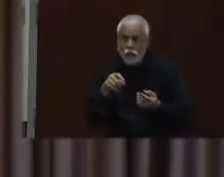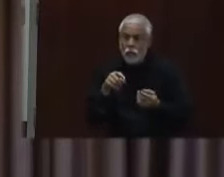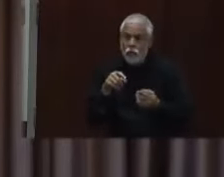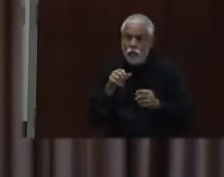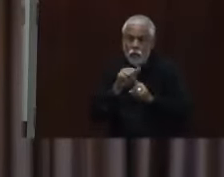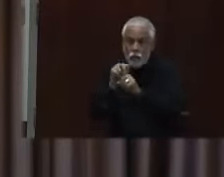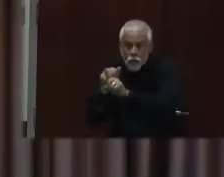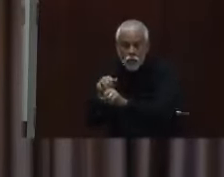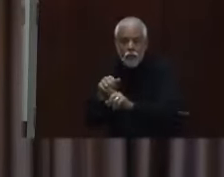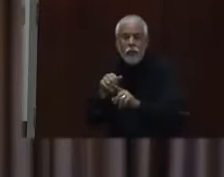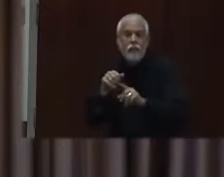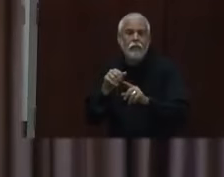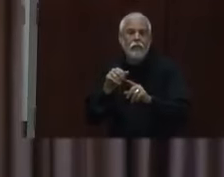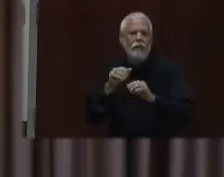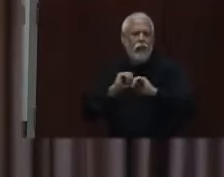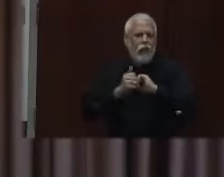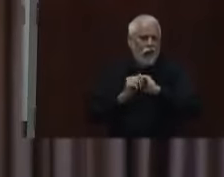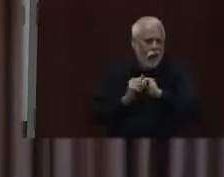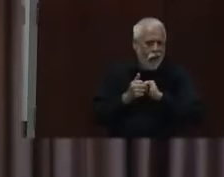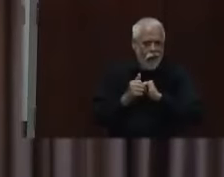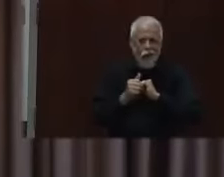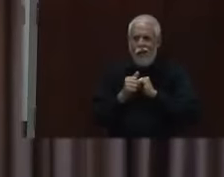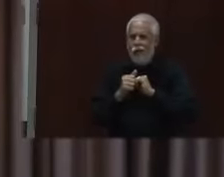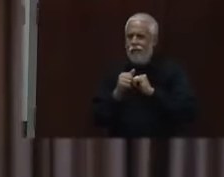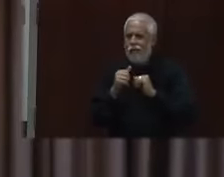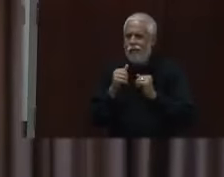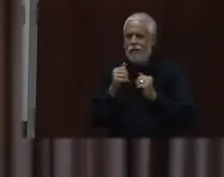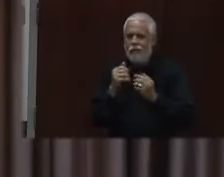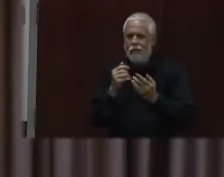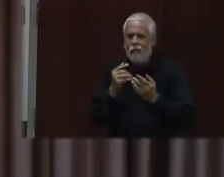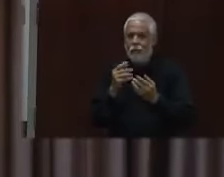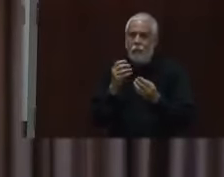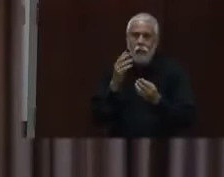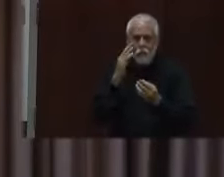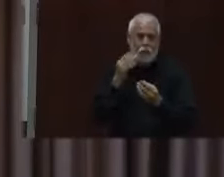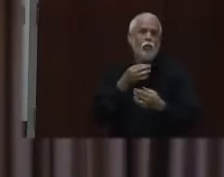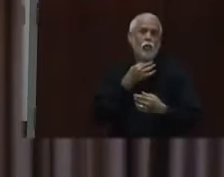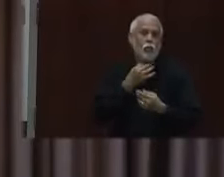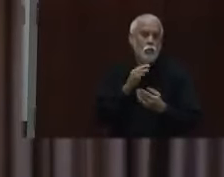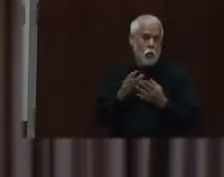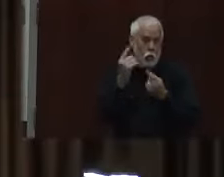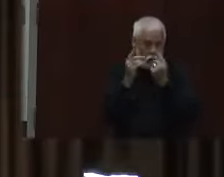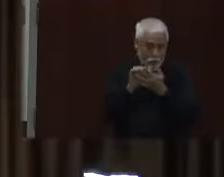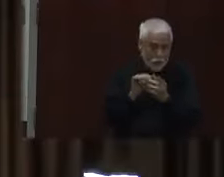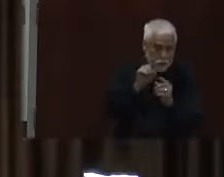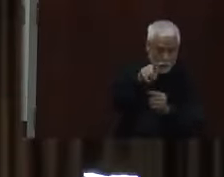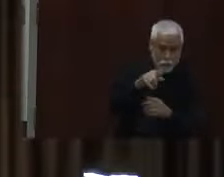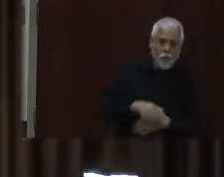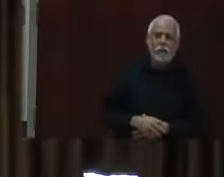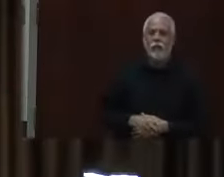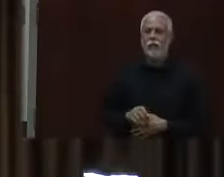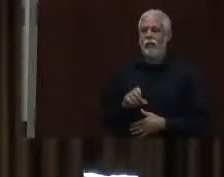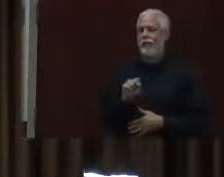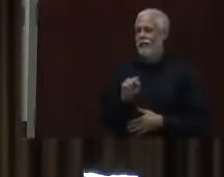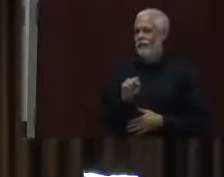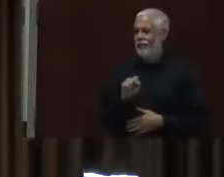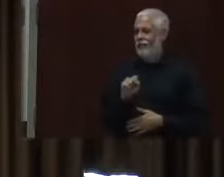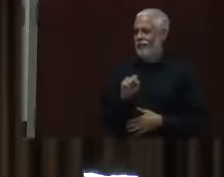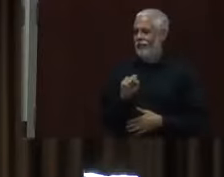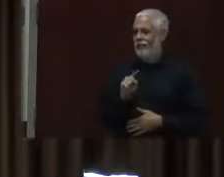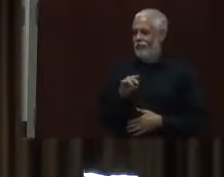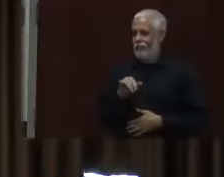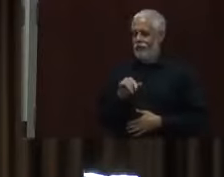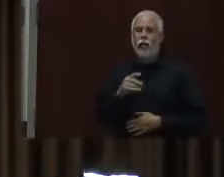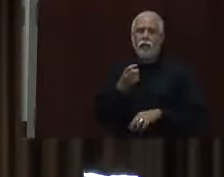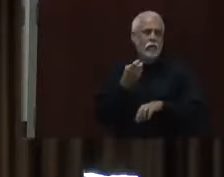they do, how should how should they do it? So I'm sure a lot of people would be interested in hearing your thoughts about this. Yeah, and I think I want to recognize that